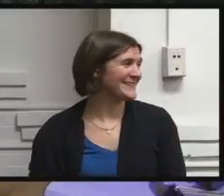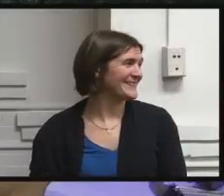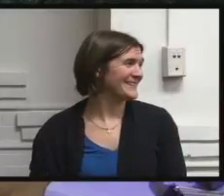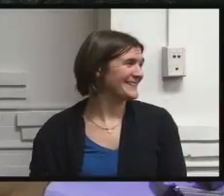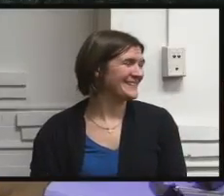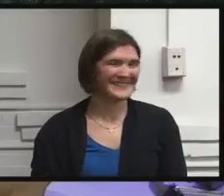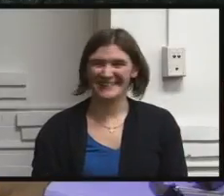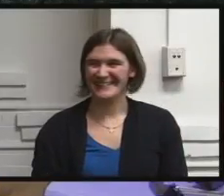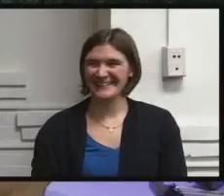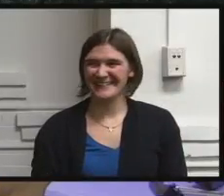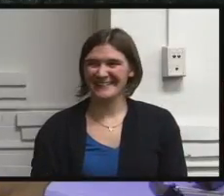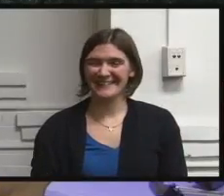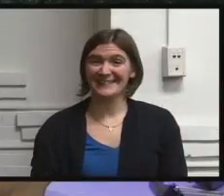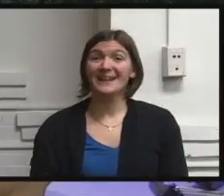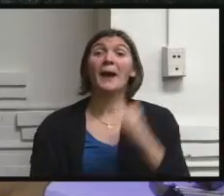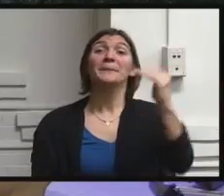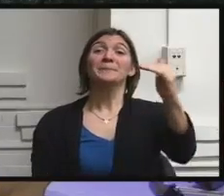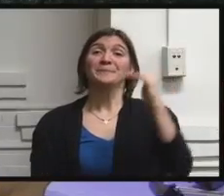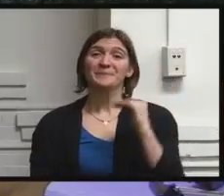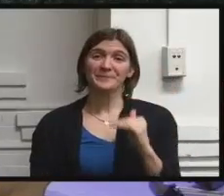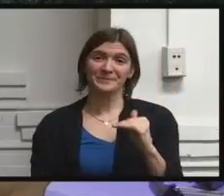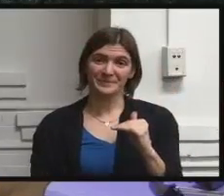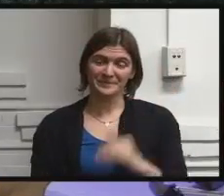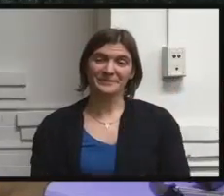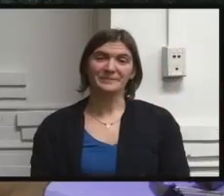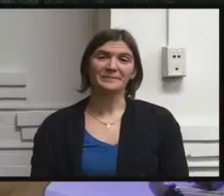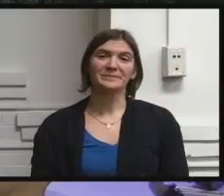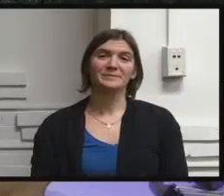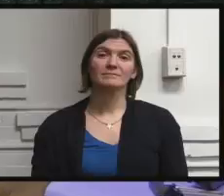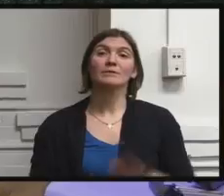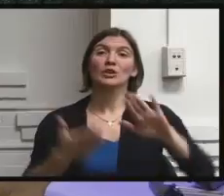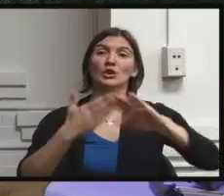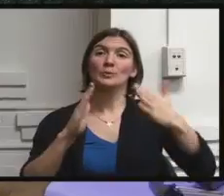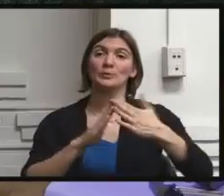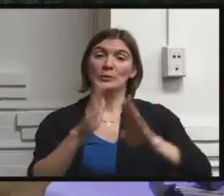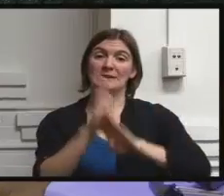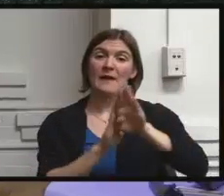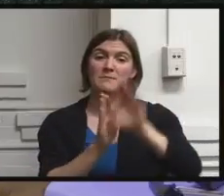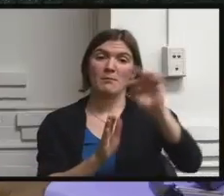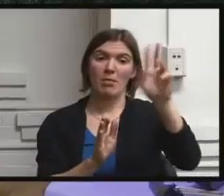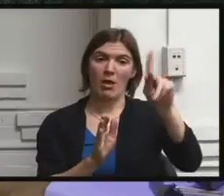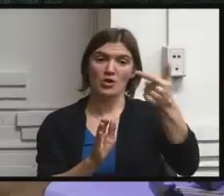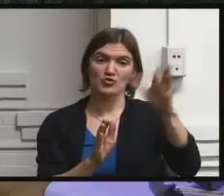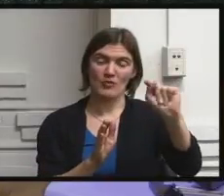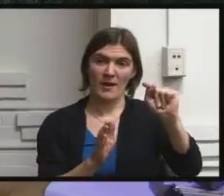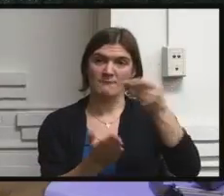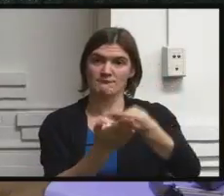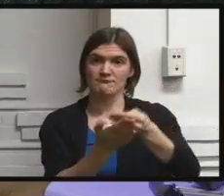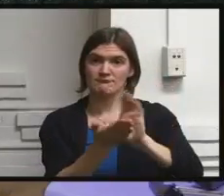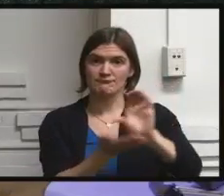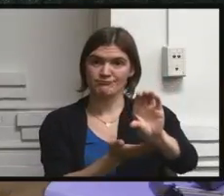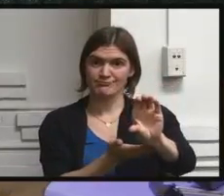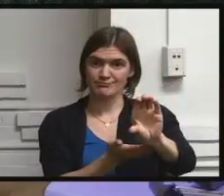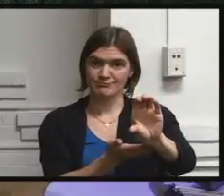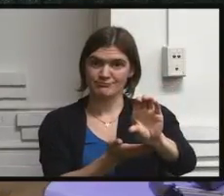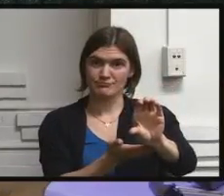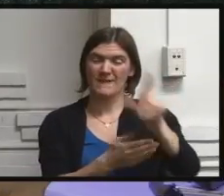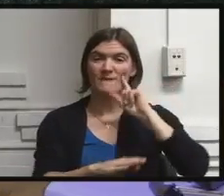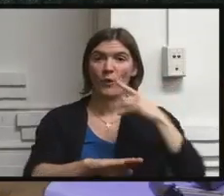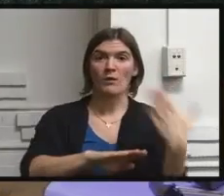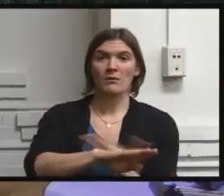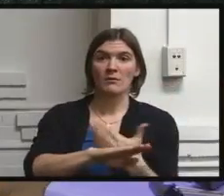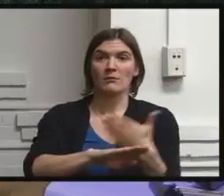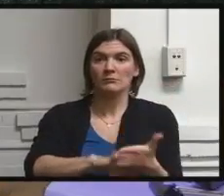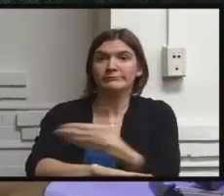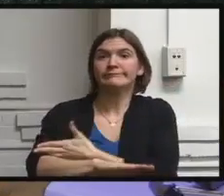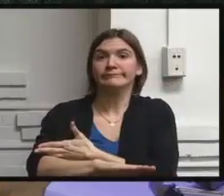All right. Next matter on the agenda is the Community Development Block Grant Enhancement